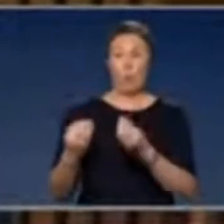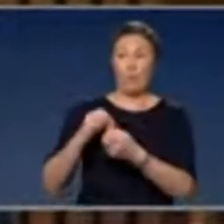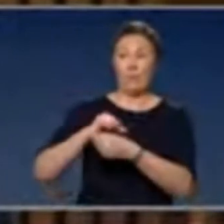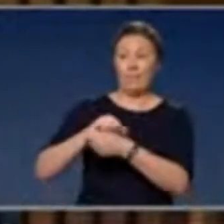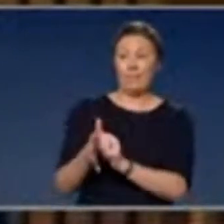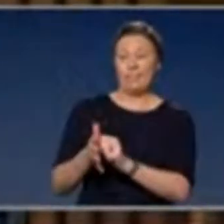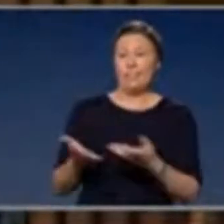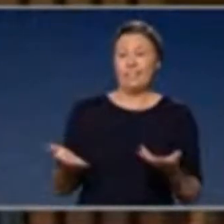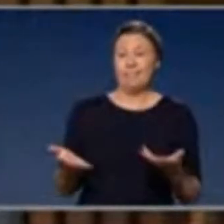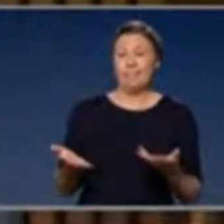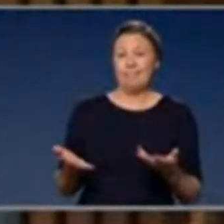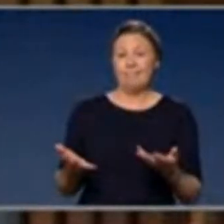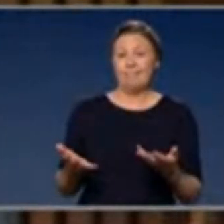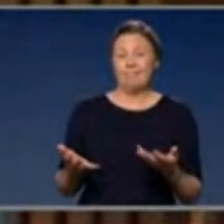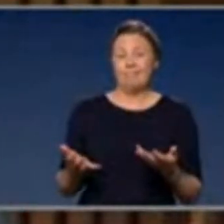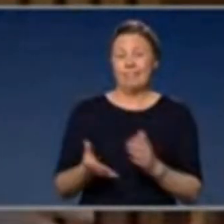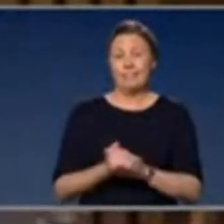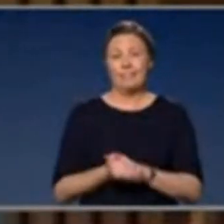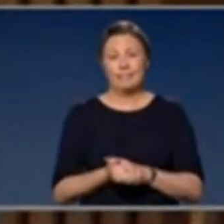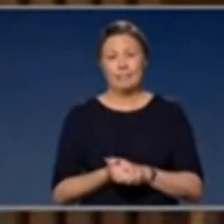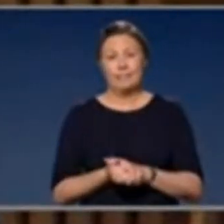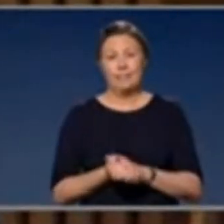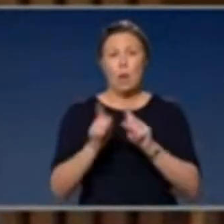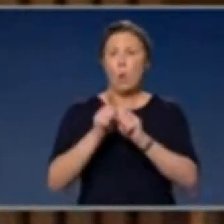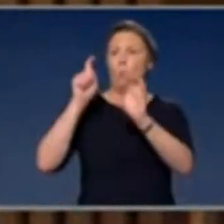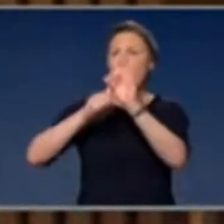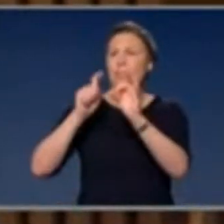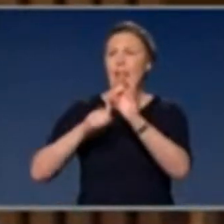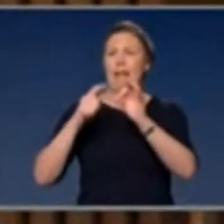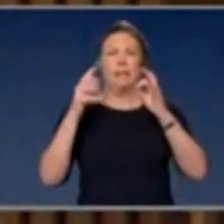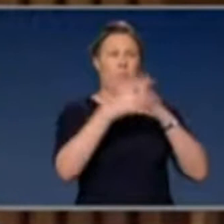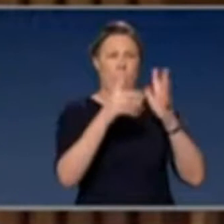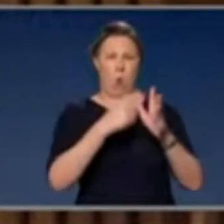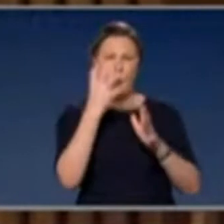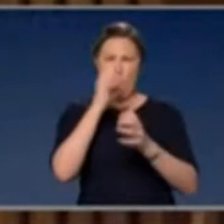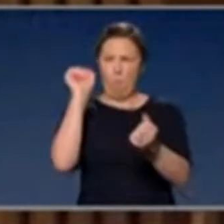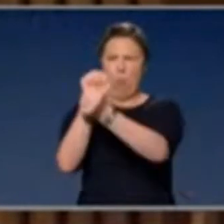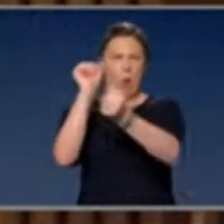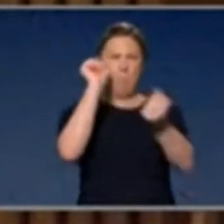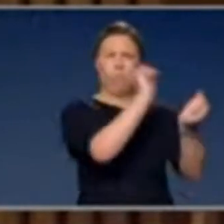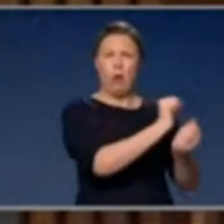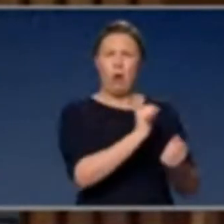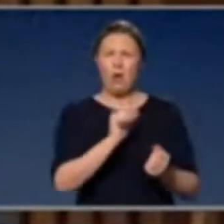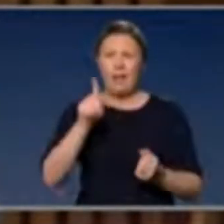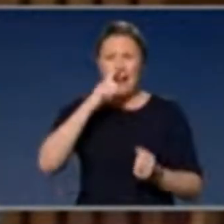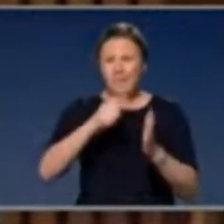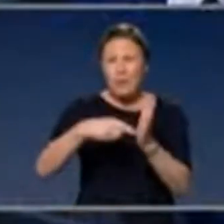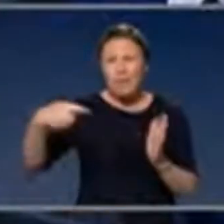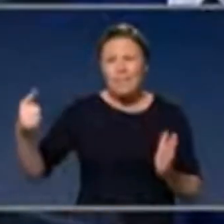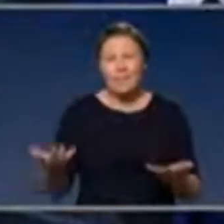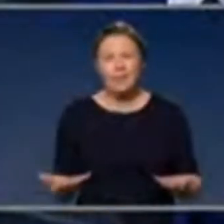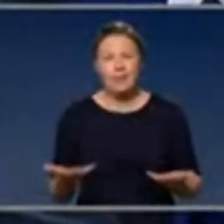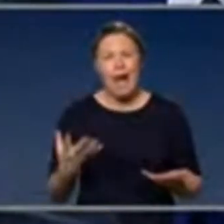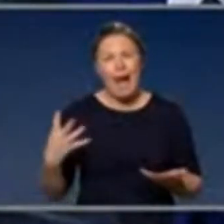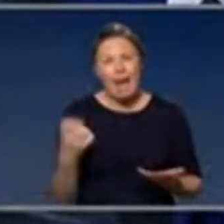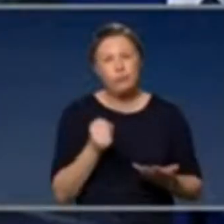eradication strategies, quasi-eradication strategies in states like Queensland and Western Australia is not sustainable over the long run? Well, the